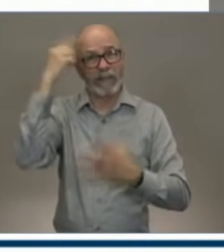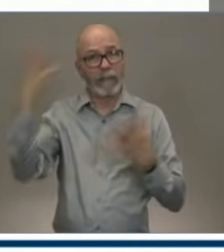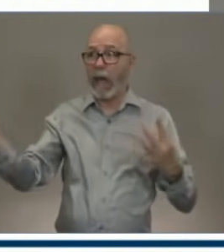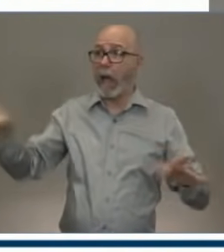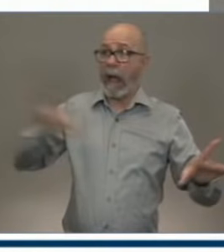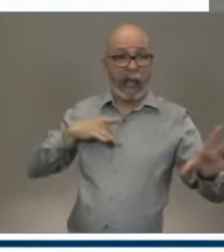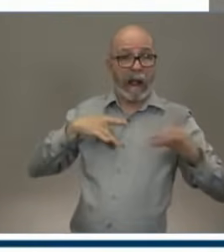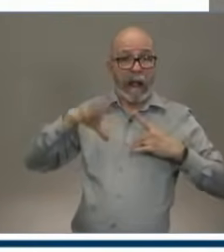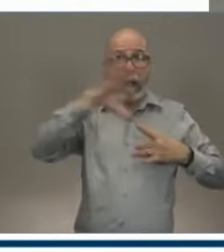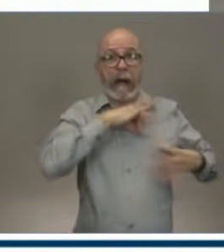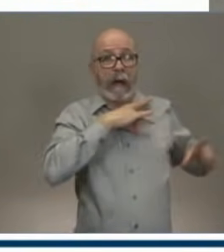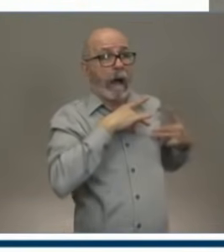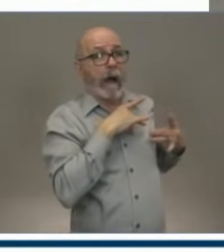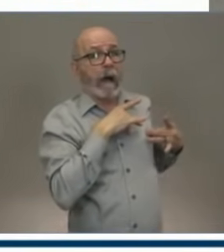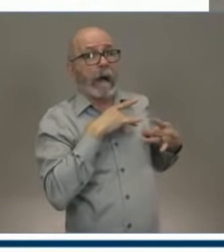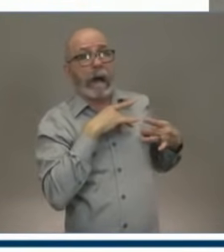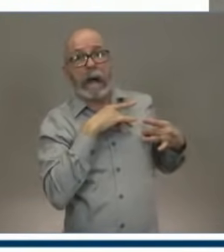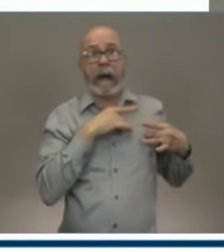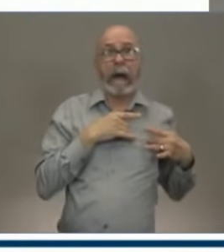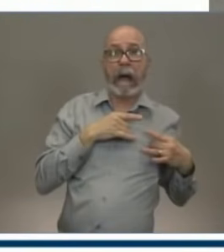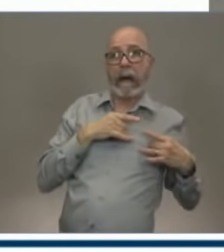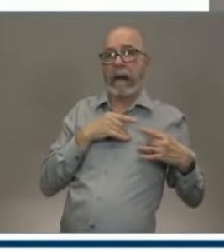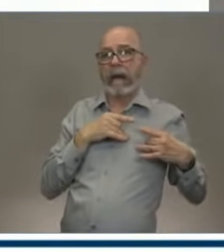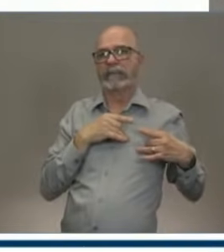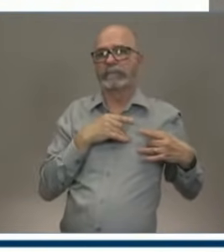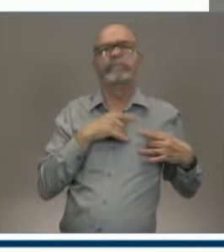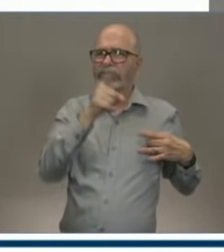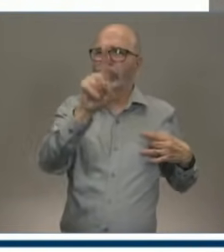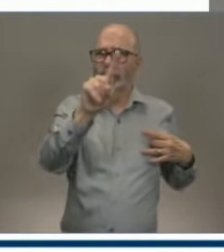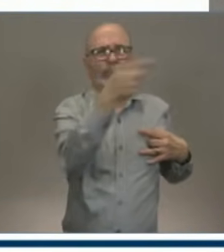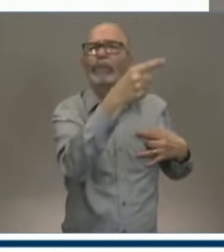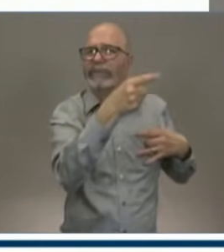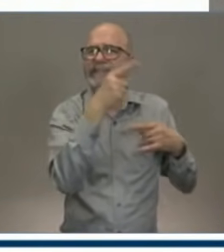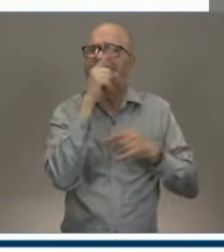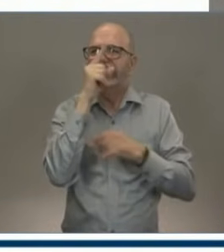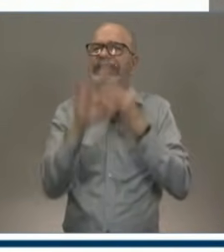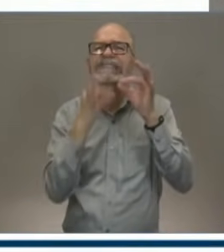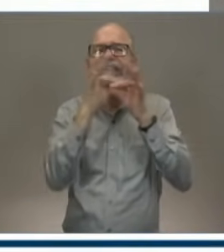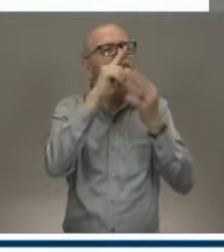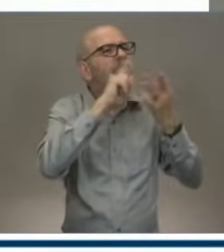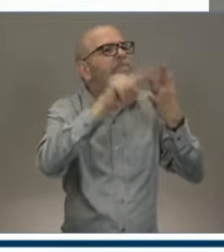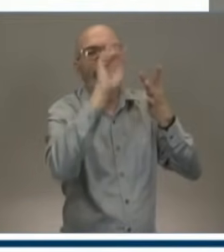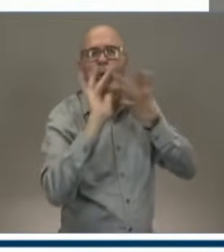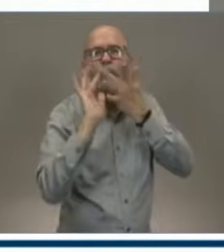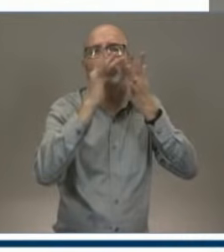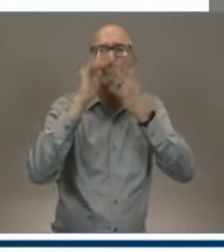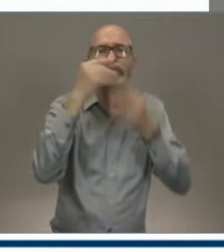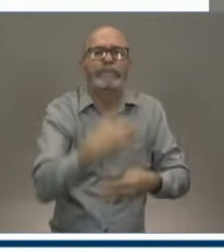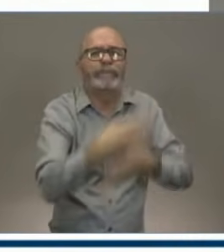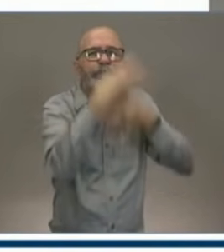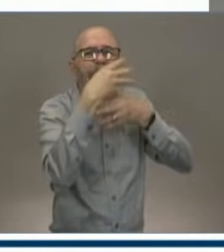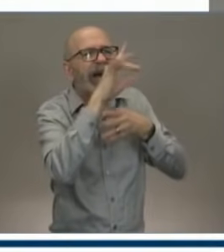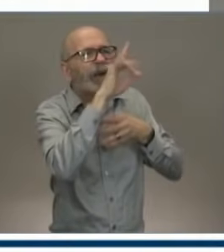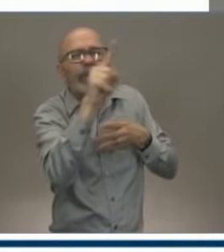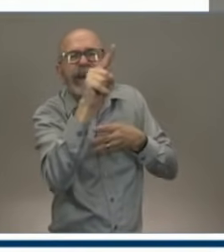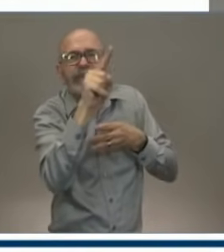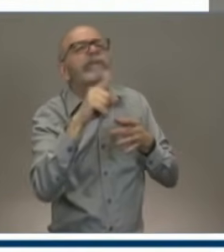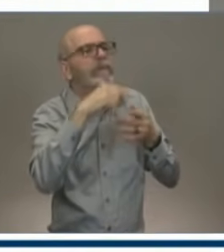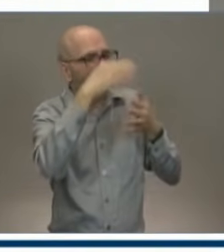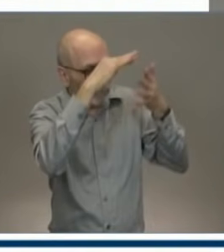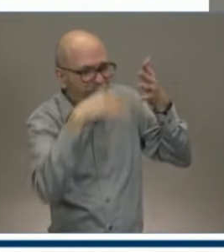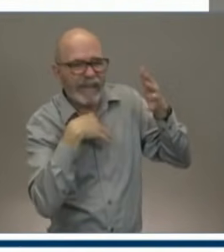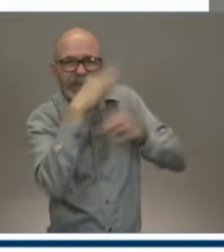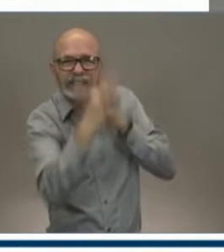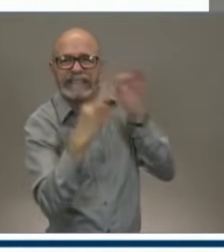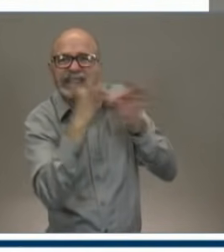exposure notices in that area go online and book a test. There is a primary assessment center in the Truro